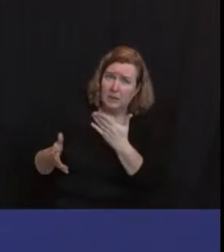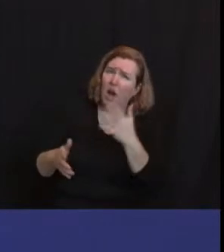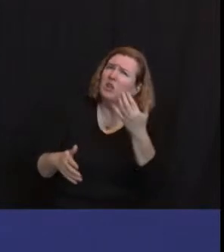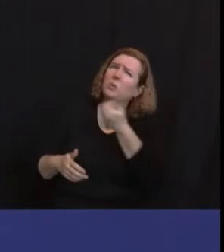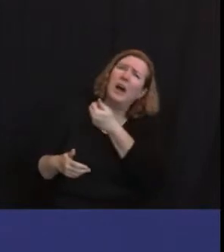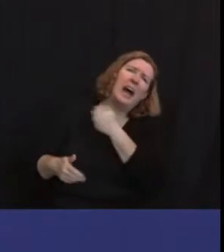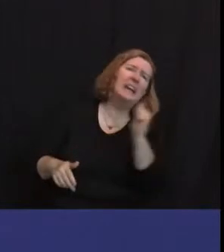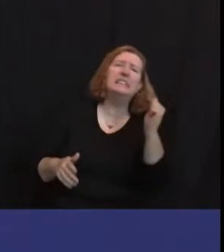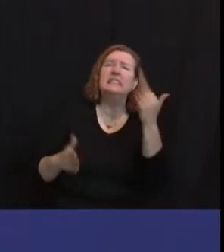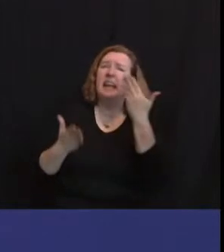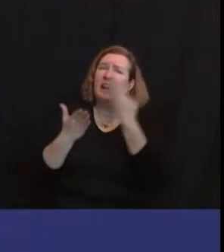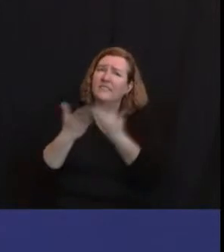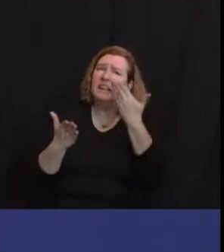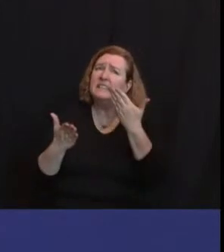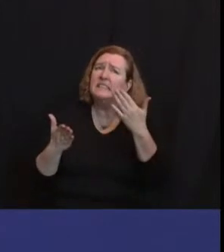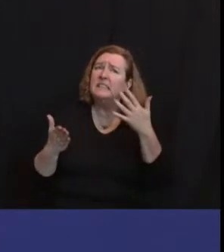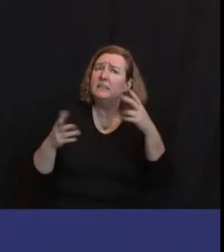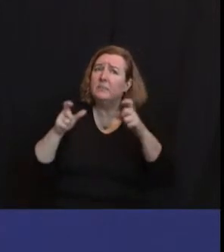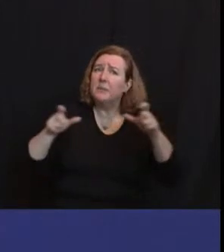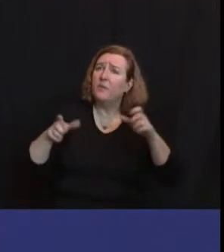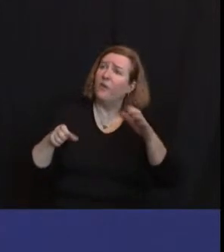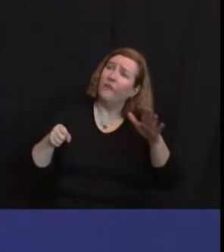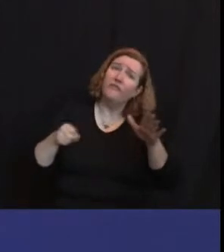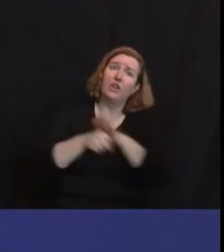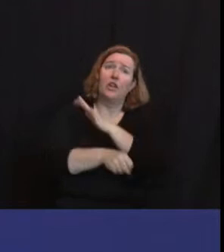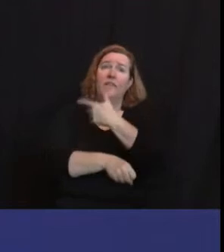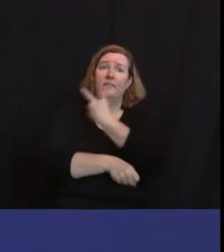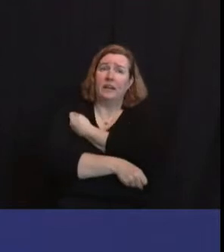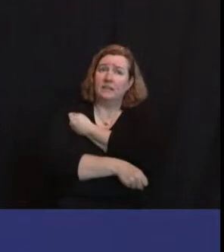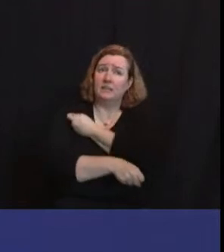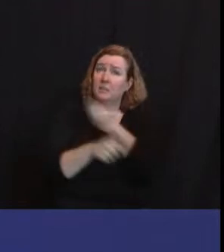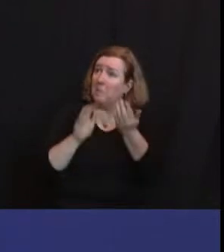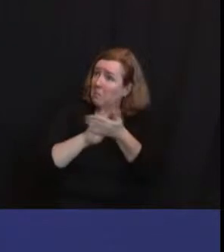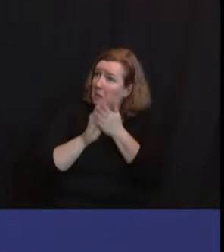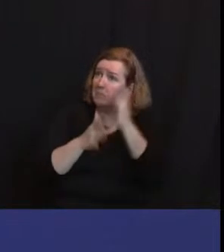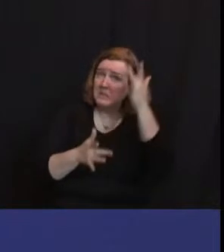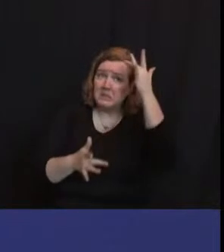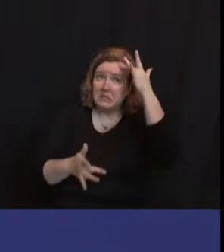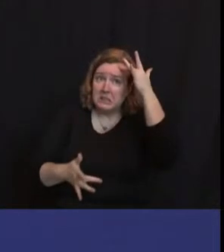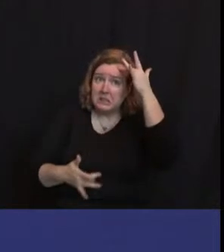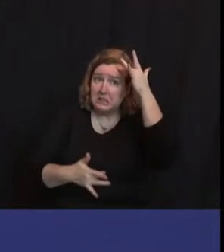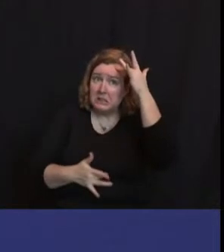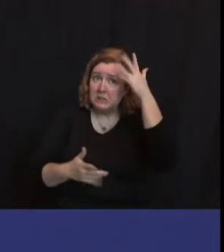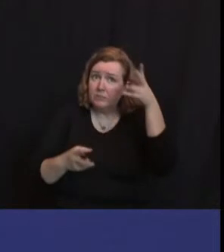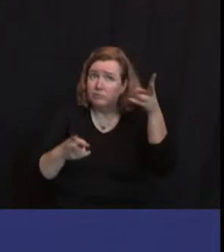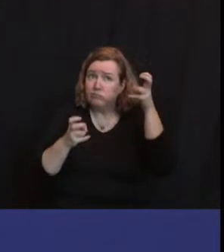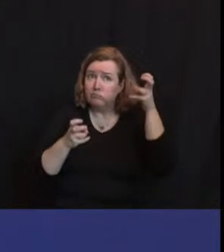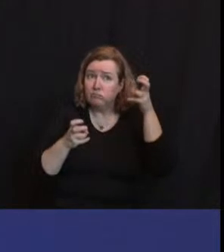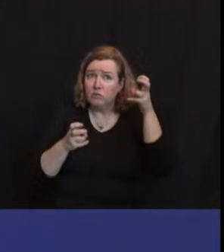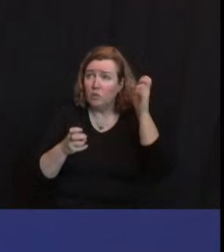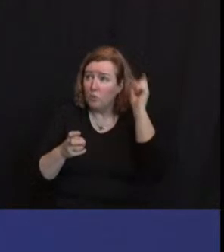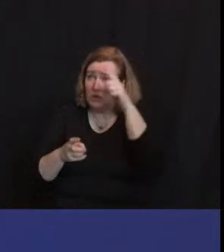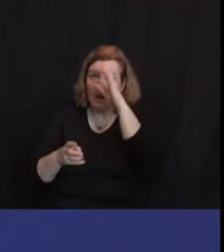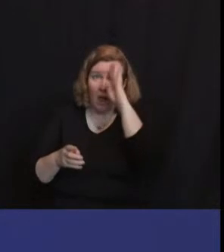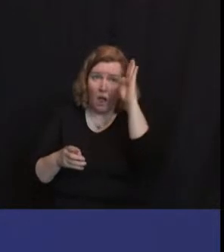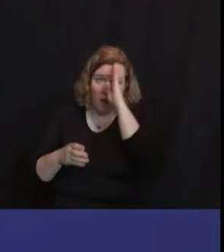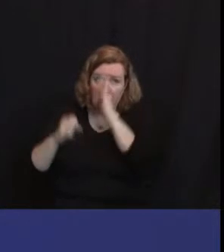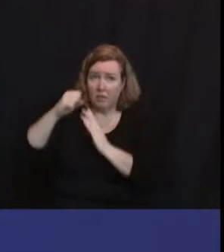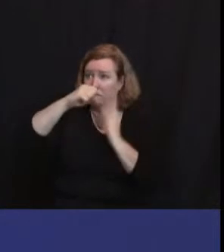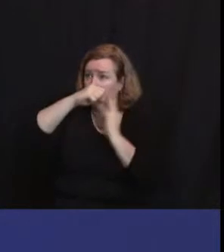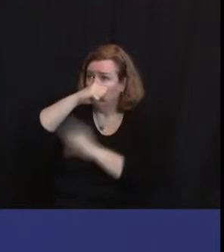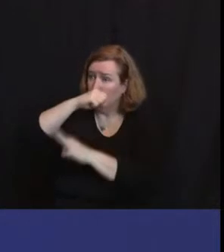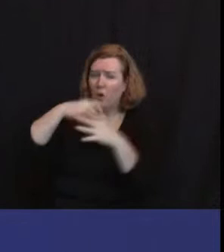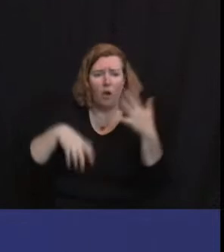fully vaccinated in New Jersey have gotten sick or are getting sick, showing up at hospitals, and any